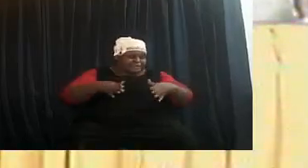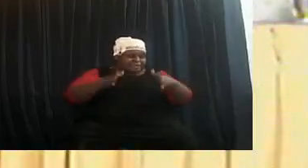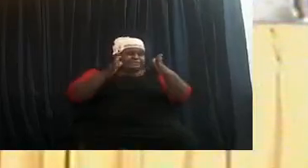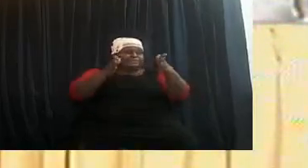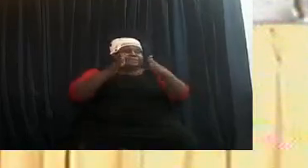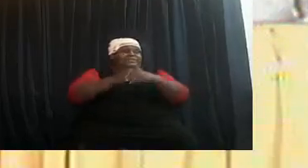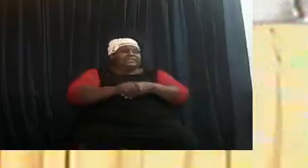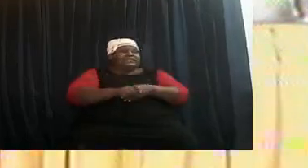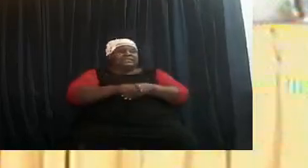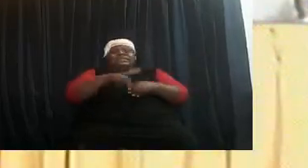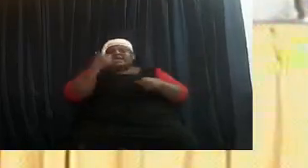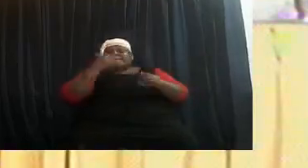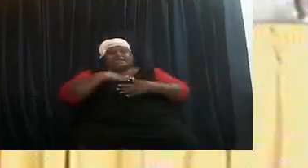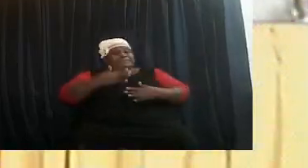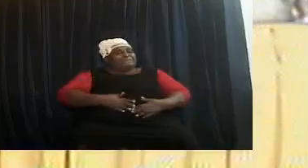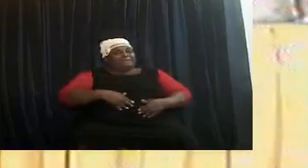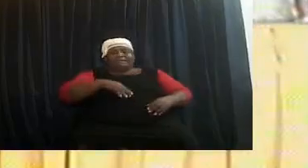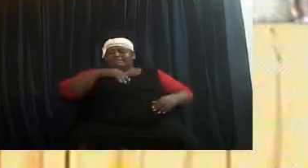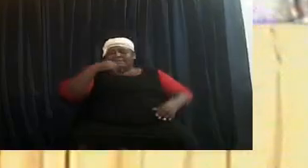Is there anybody else?